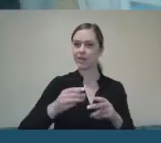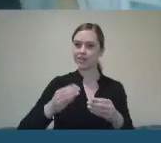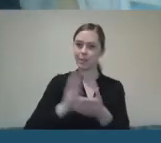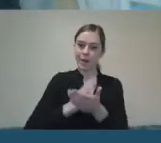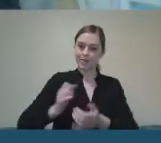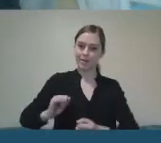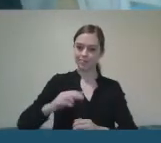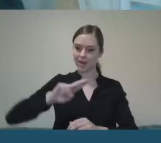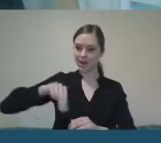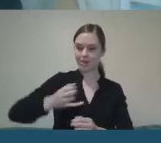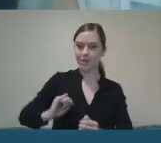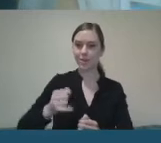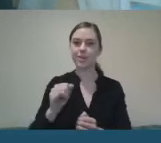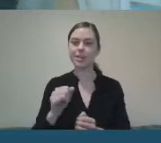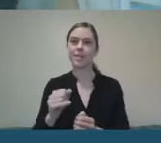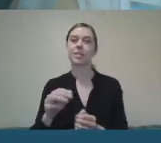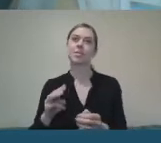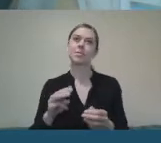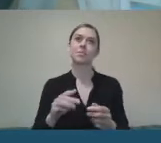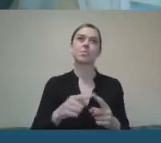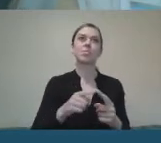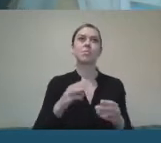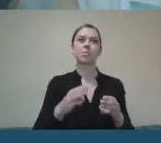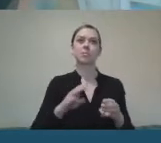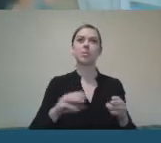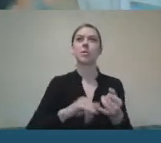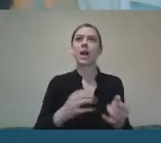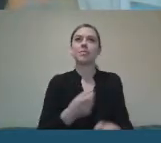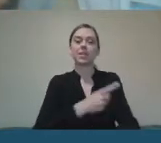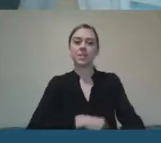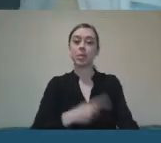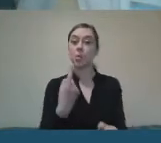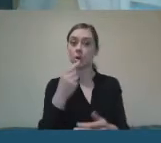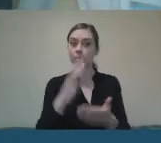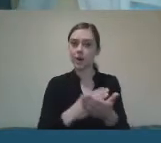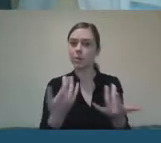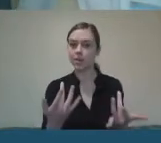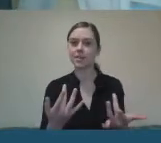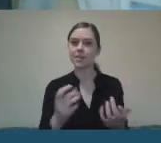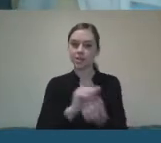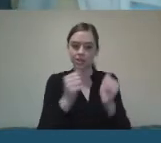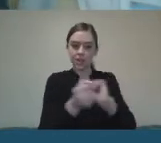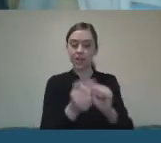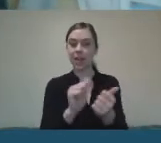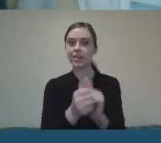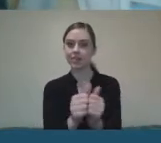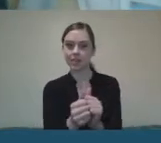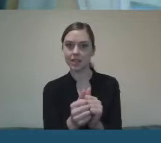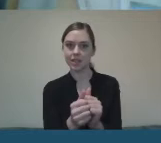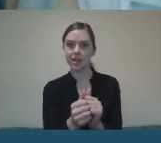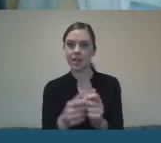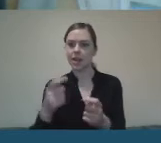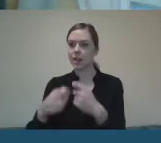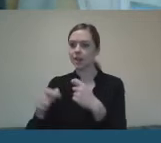increase activity for people with a disability. One part is changing activity levels, but another part is changing hearts and minds